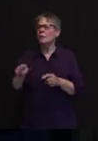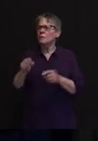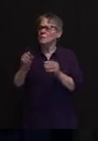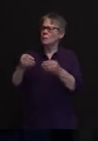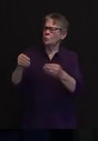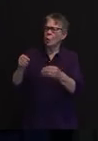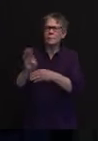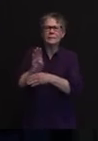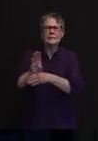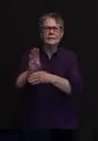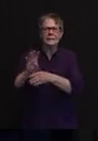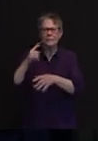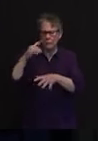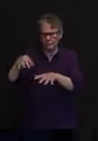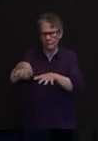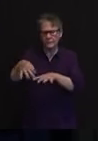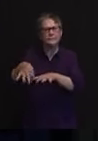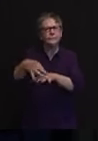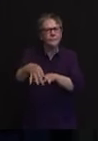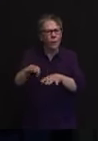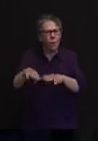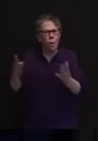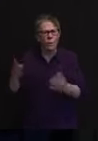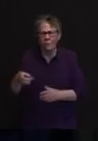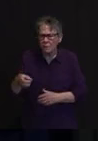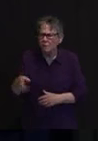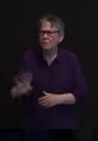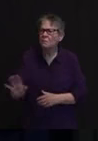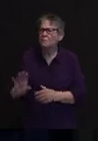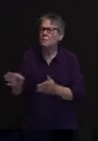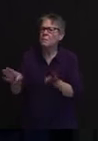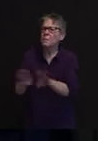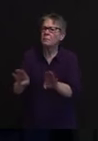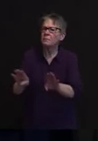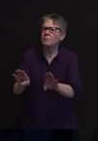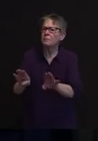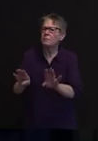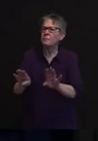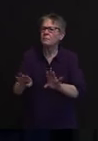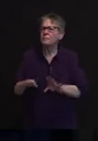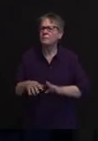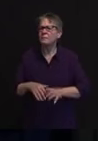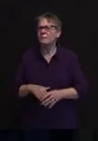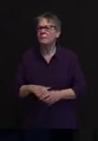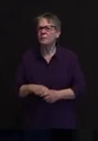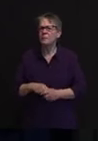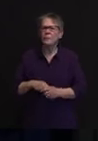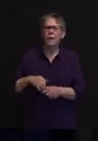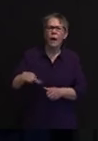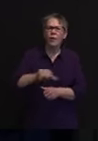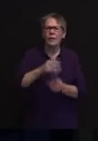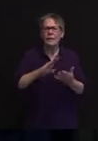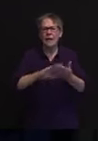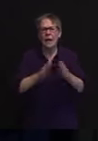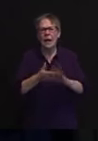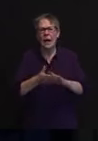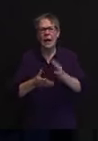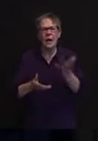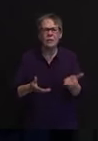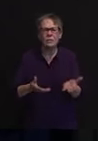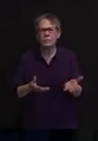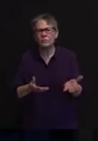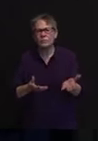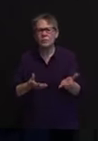on an NCIC warrant, coughed in the officer's direction, saying she was COVID positive. The City of Newark